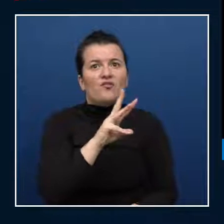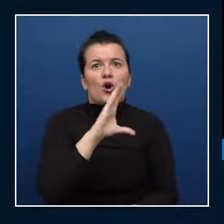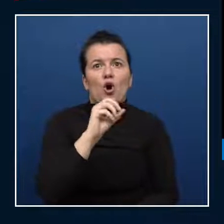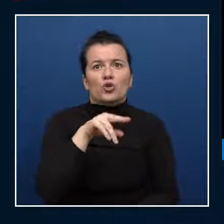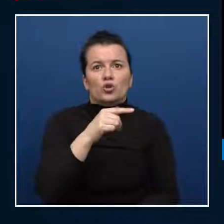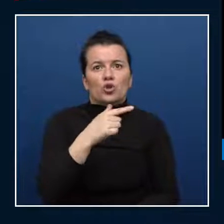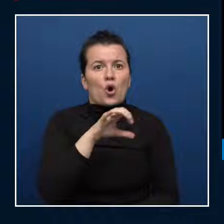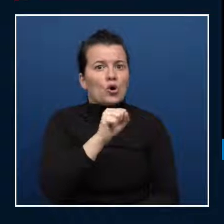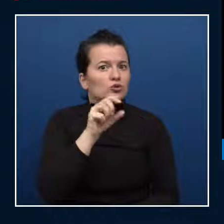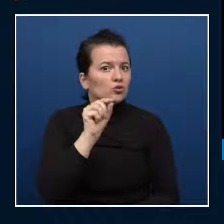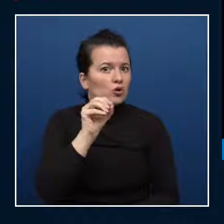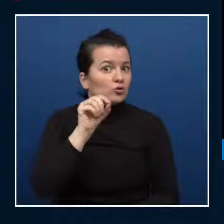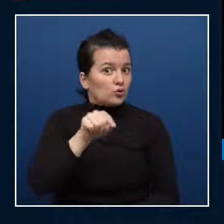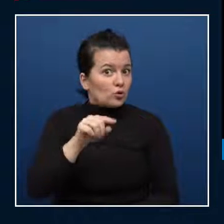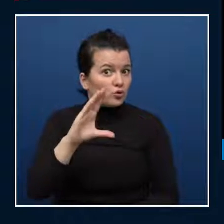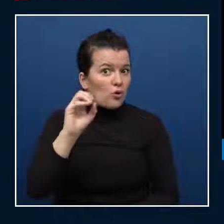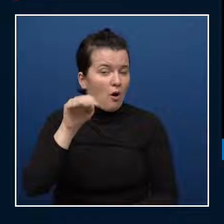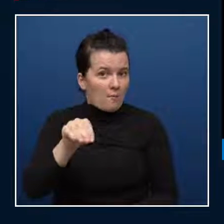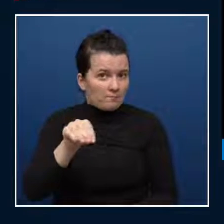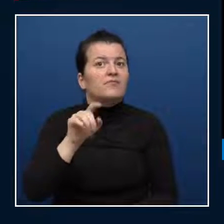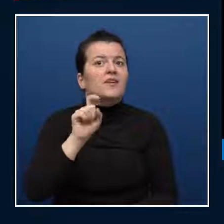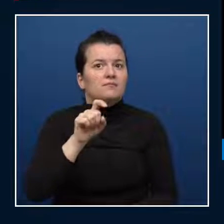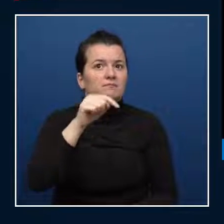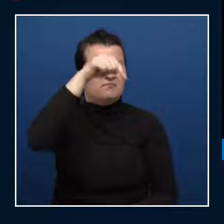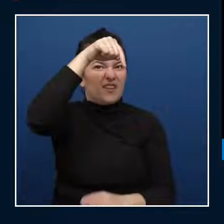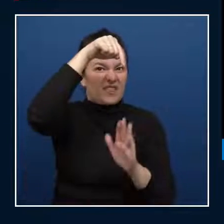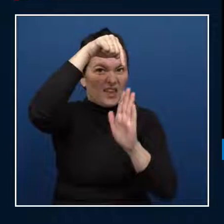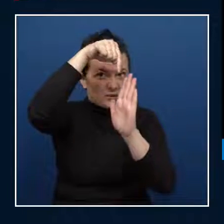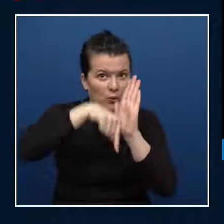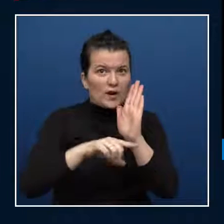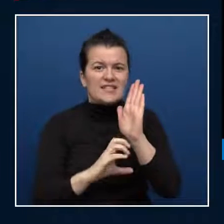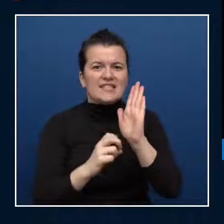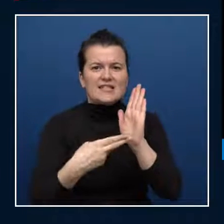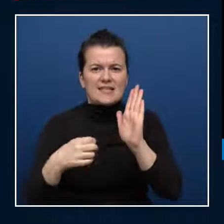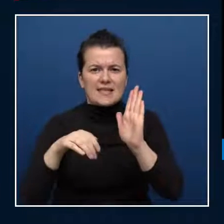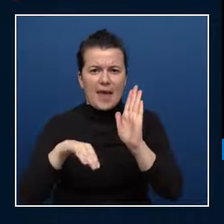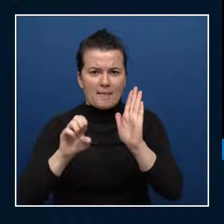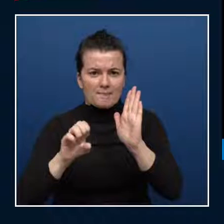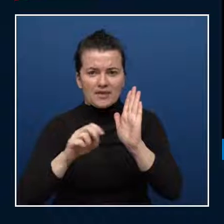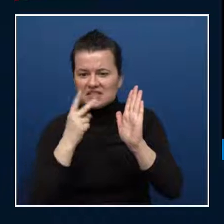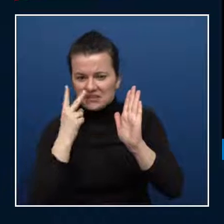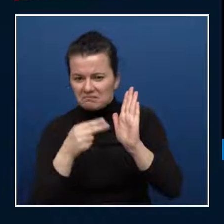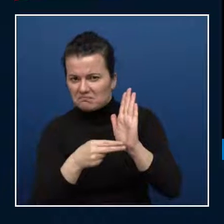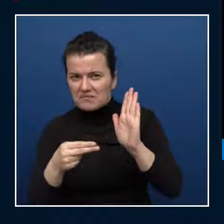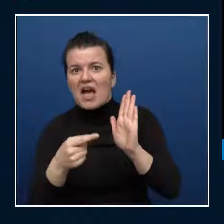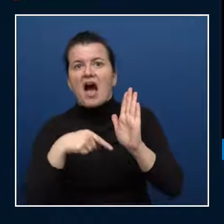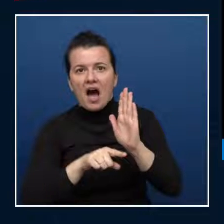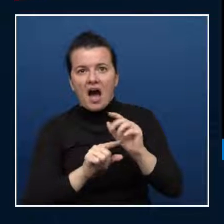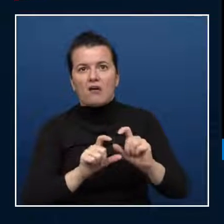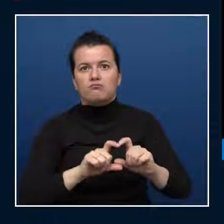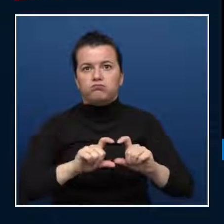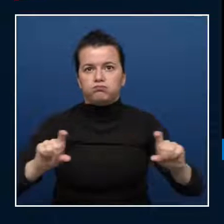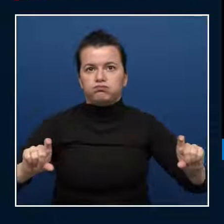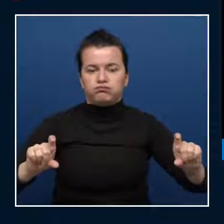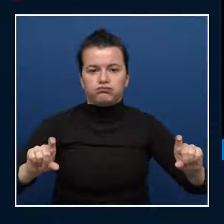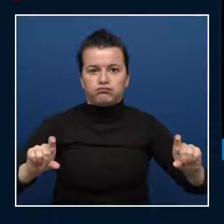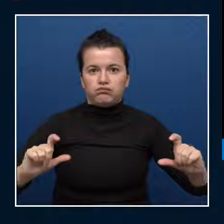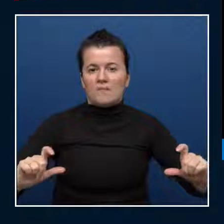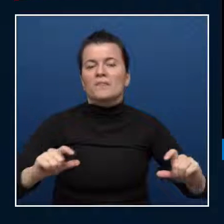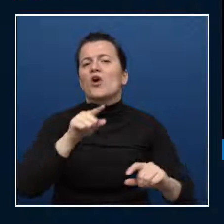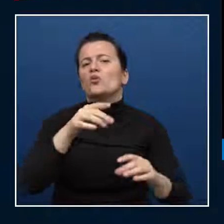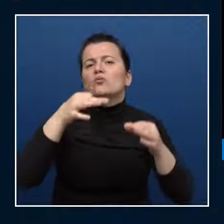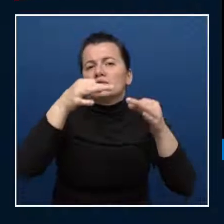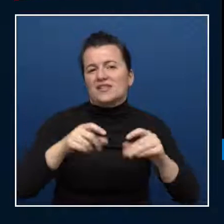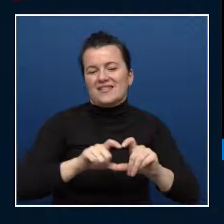a CNAME to the Traffic Manager configuration. And then depending on how you have your Traffic Manager set up, it would then disperse